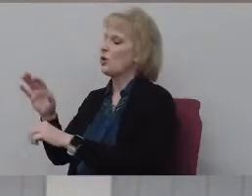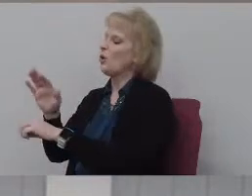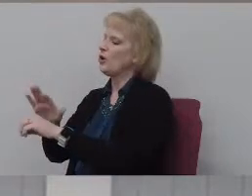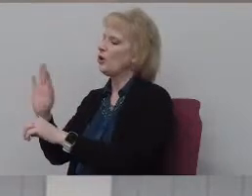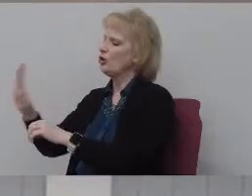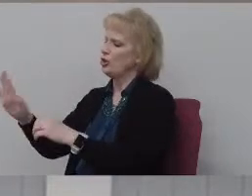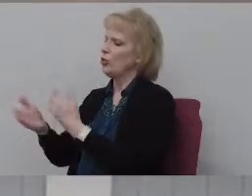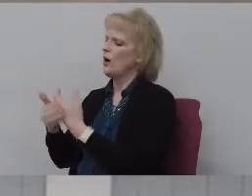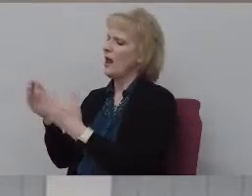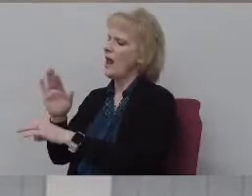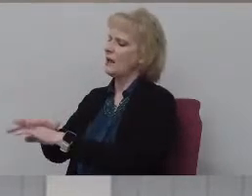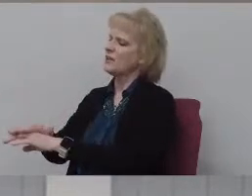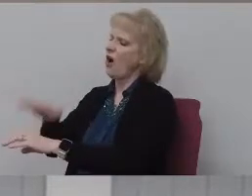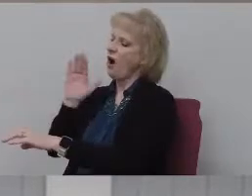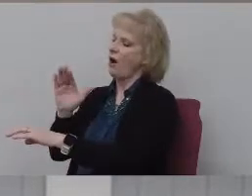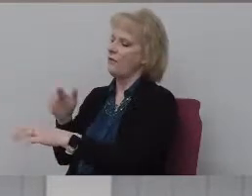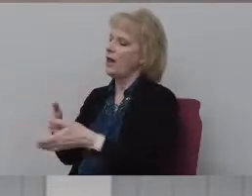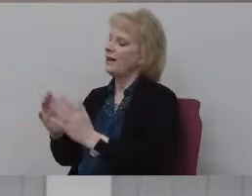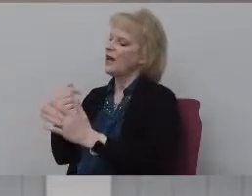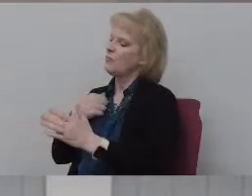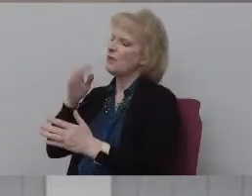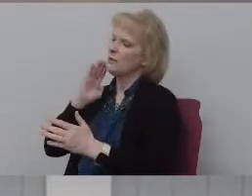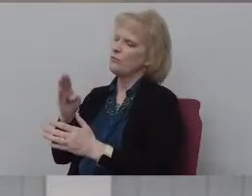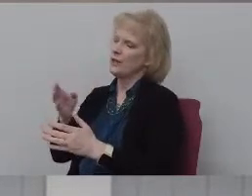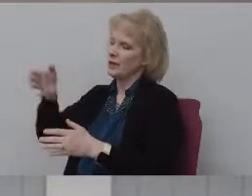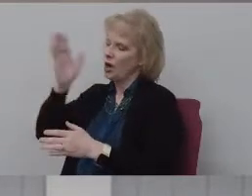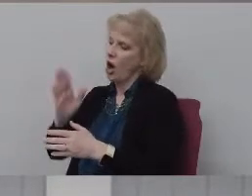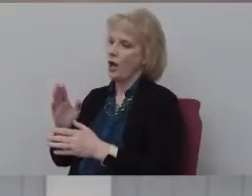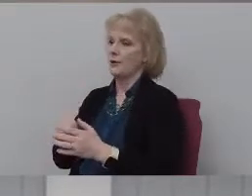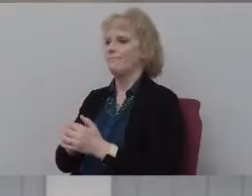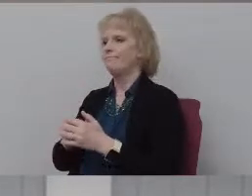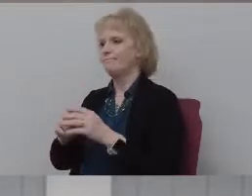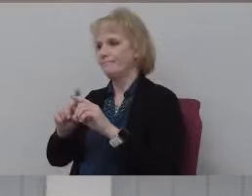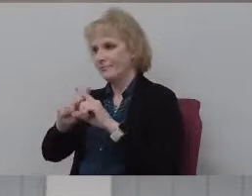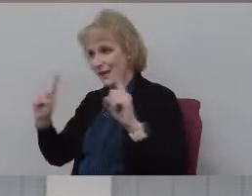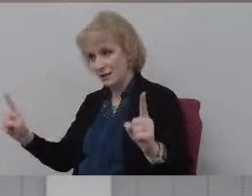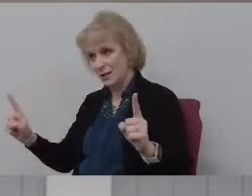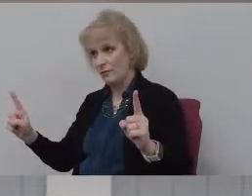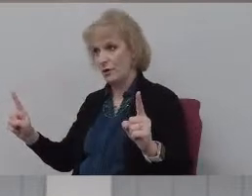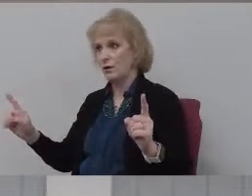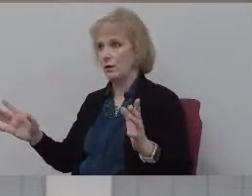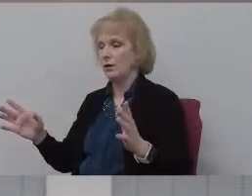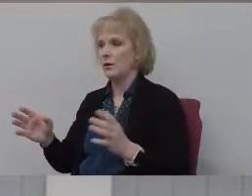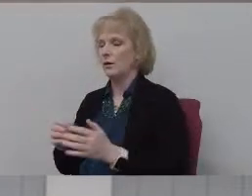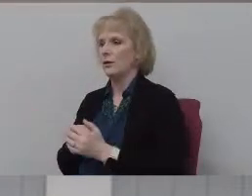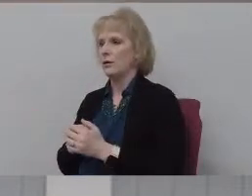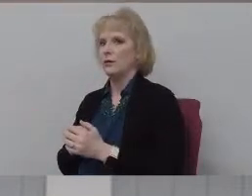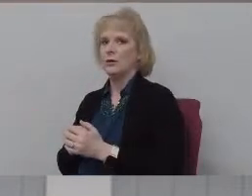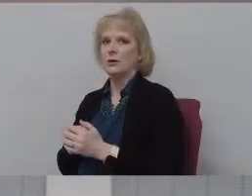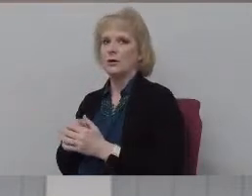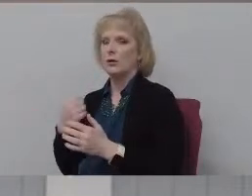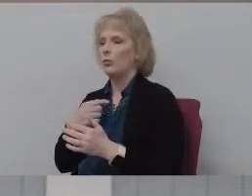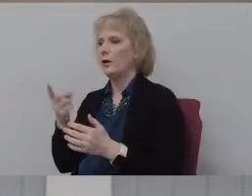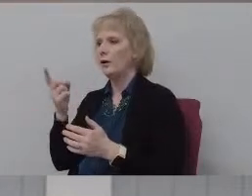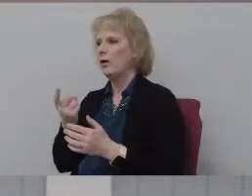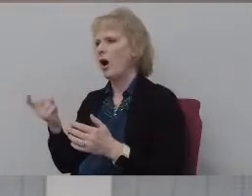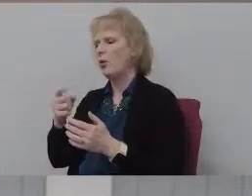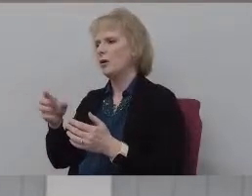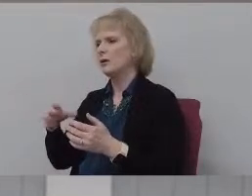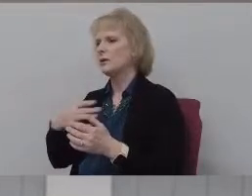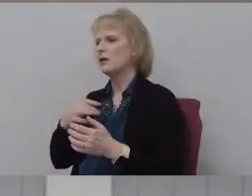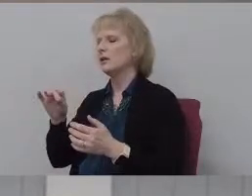off of this thing, and let me be God in the difference between a body and a building. So we always like to